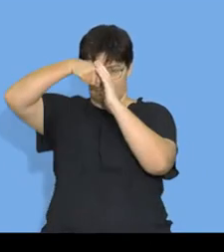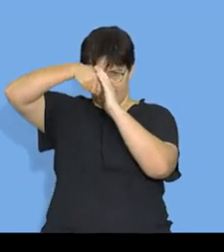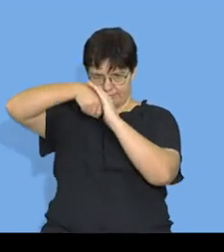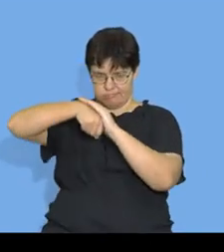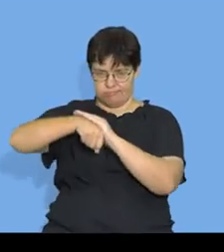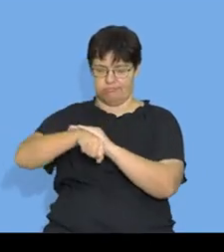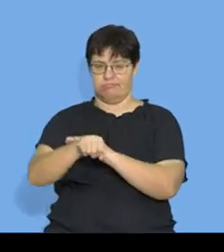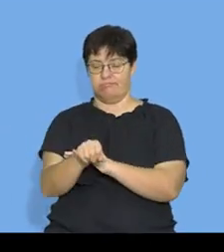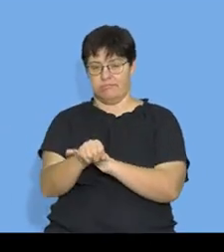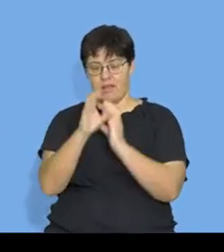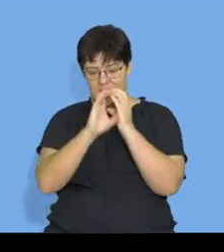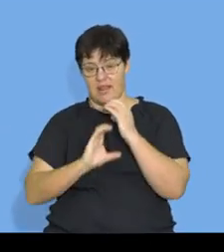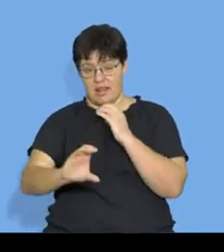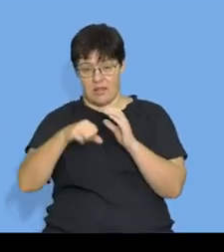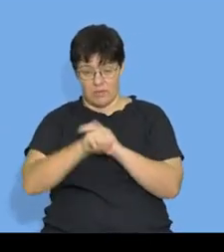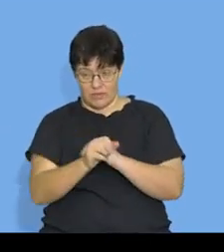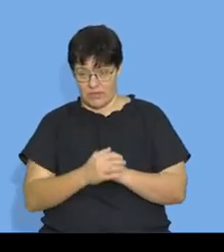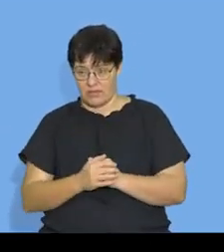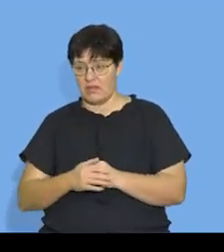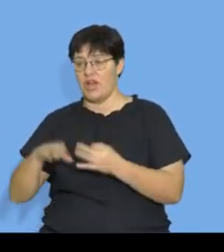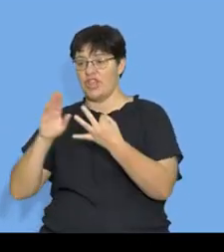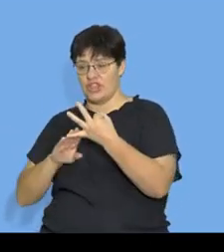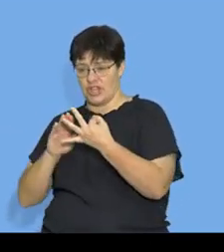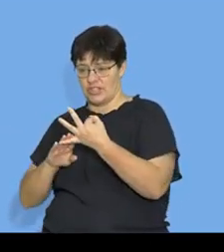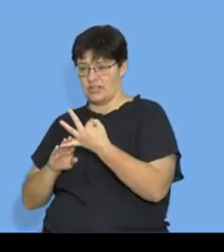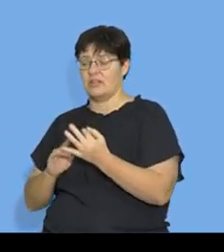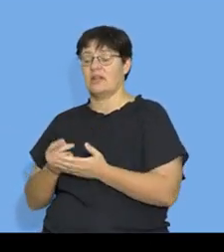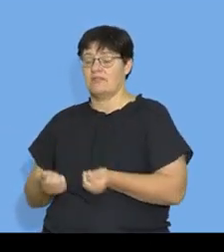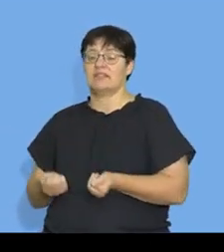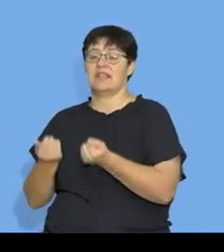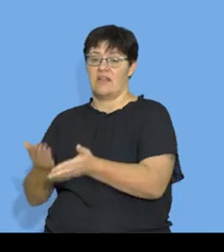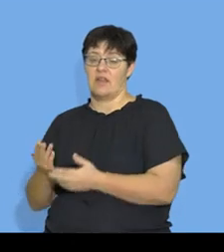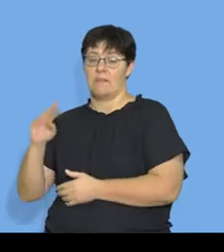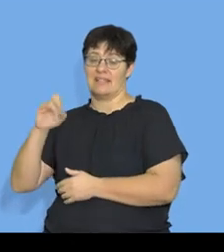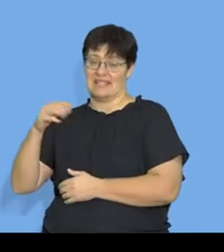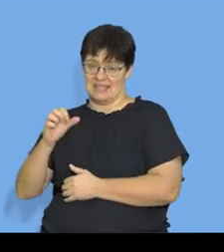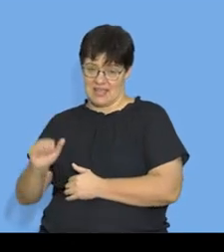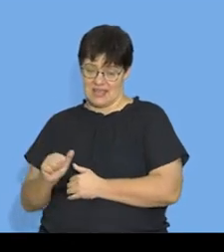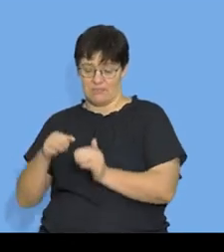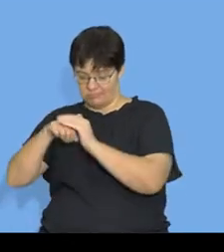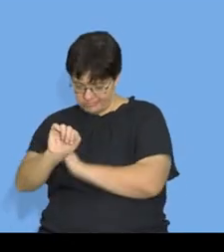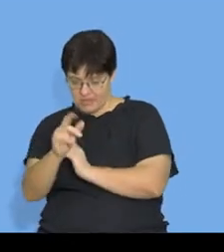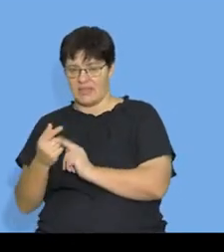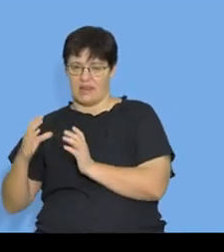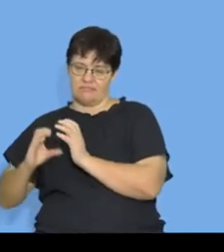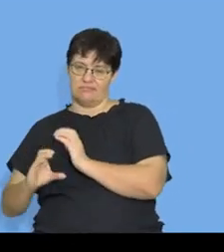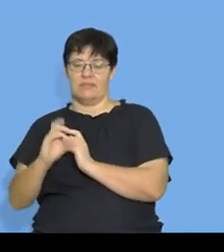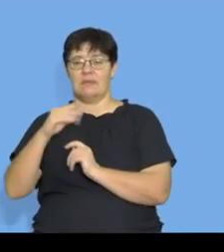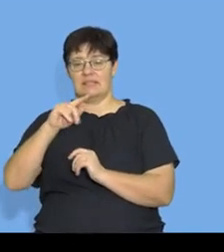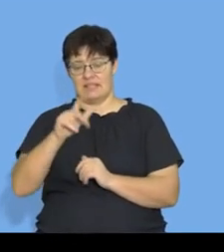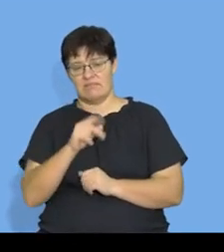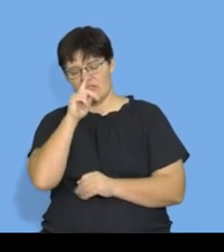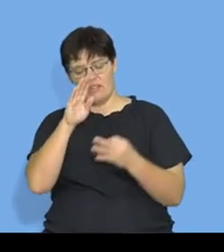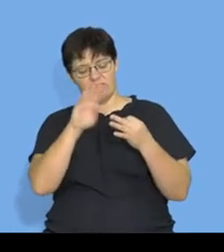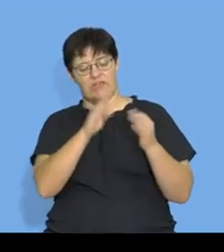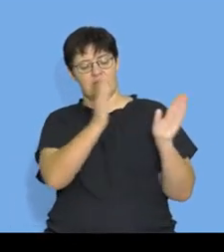baby through the birth canal. And in this third stage, we see the delivery of the placenta. Let's take a closer